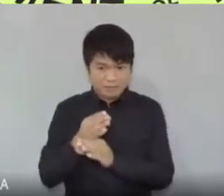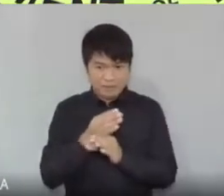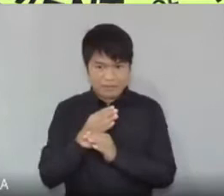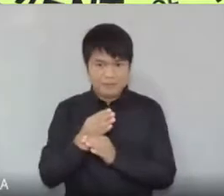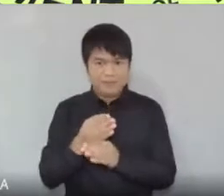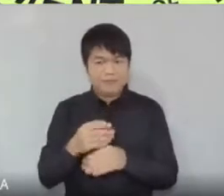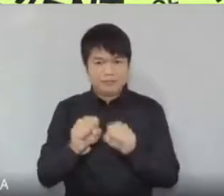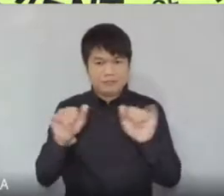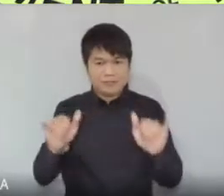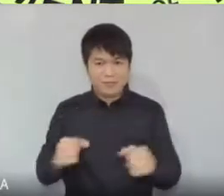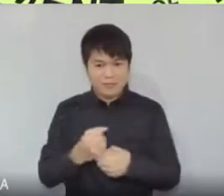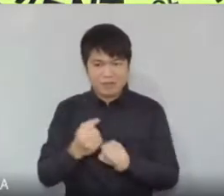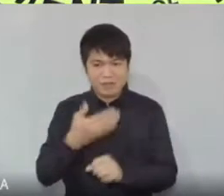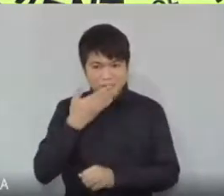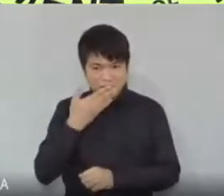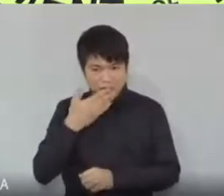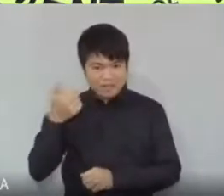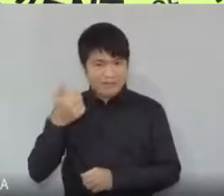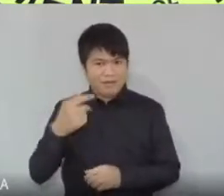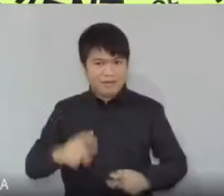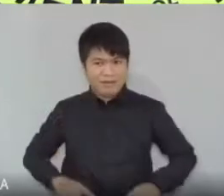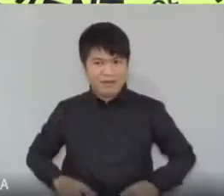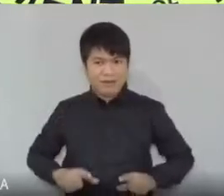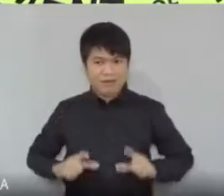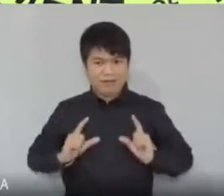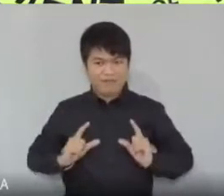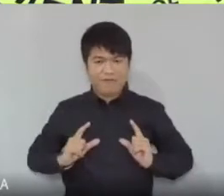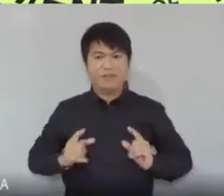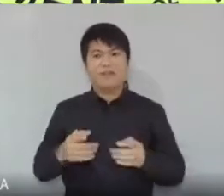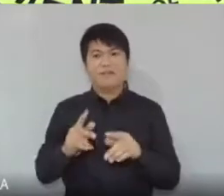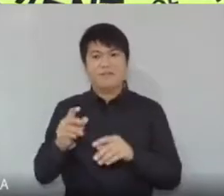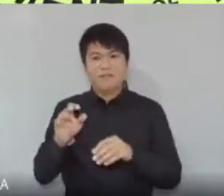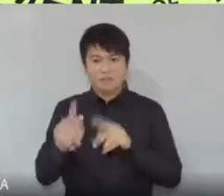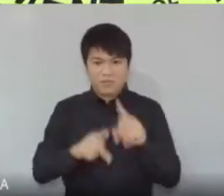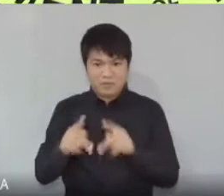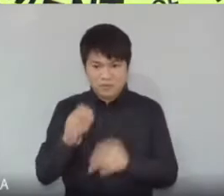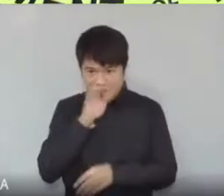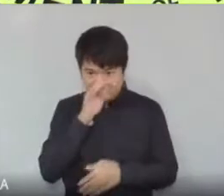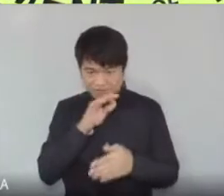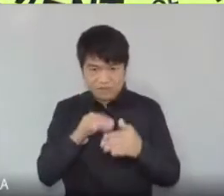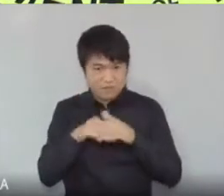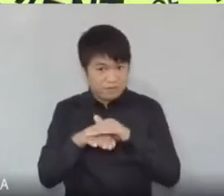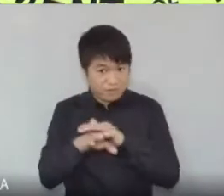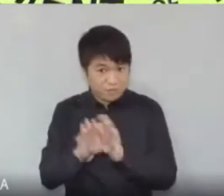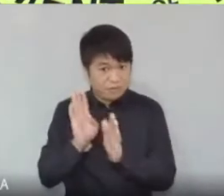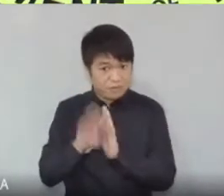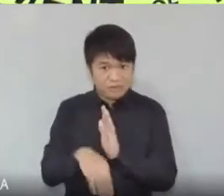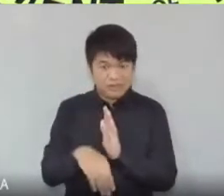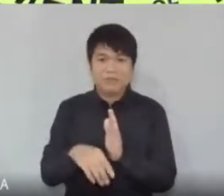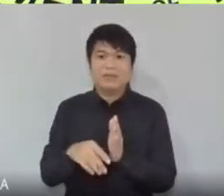Thursdays. Maraming salamat po. This message is from Dr. Jimmy Montoya, the Executive Director